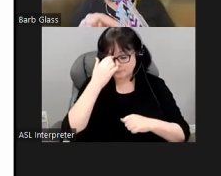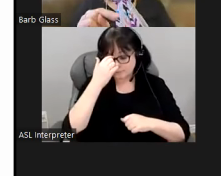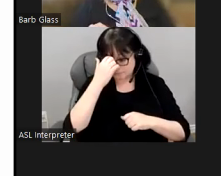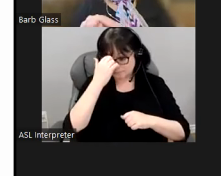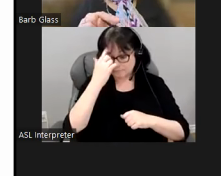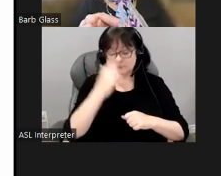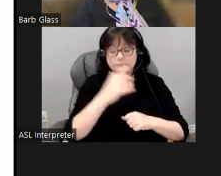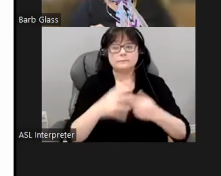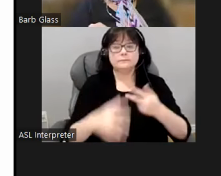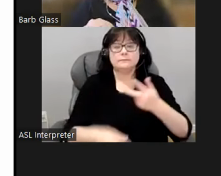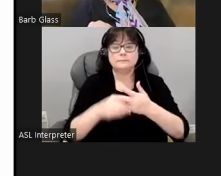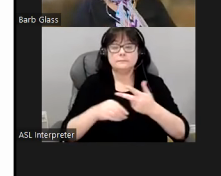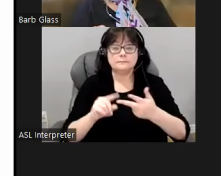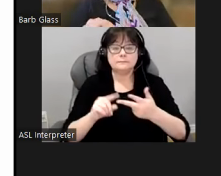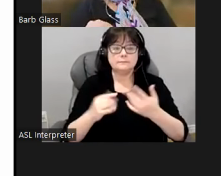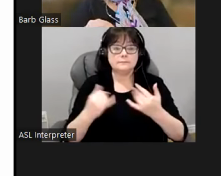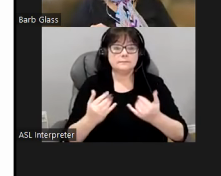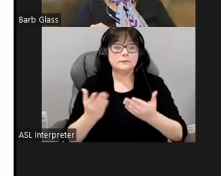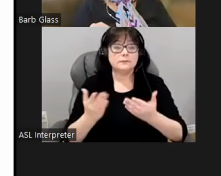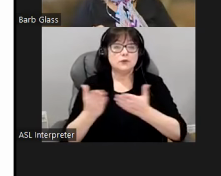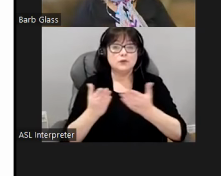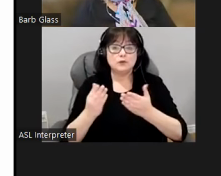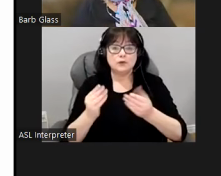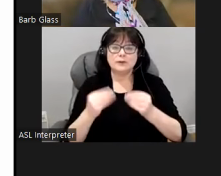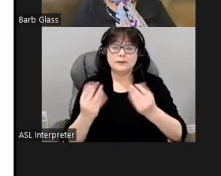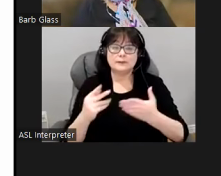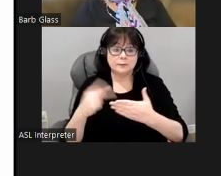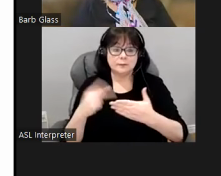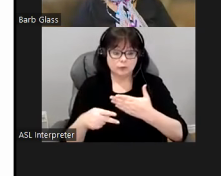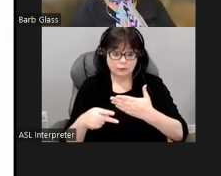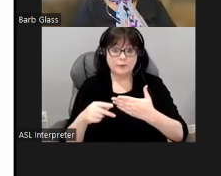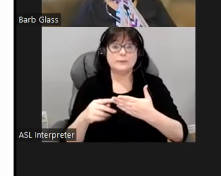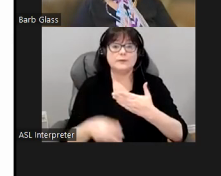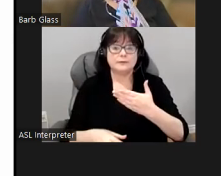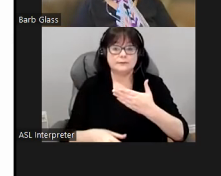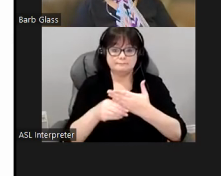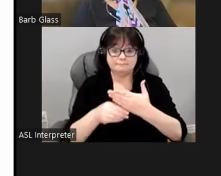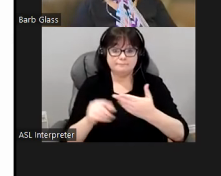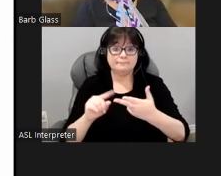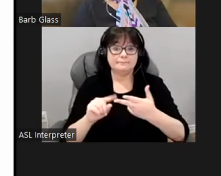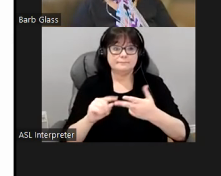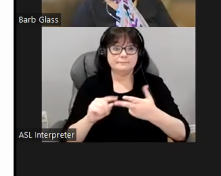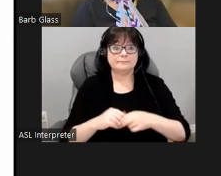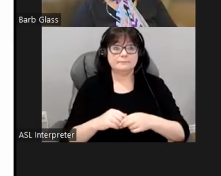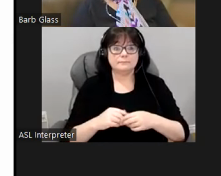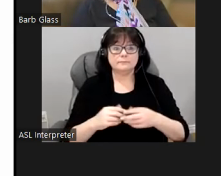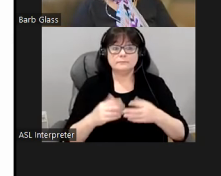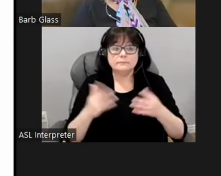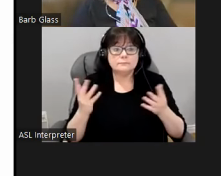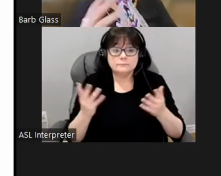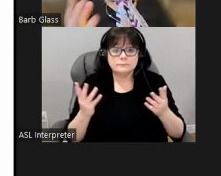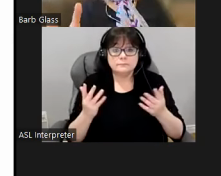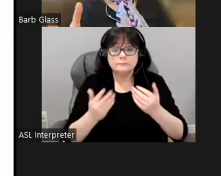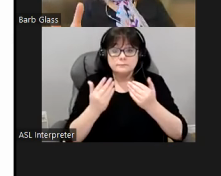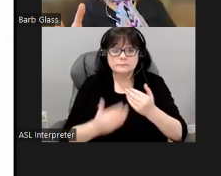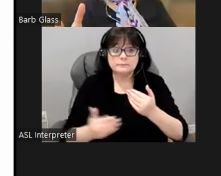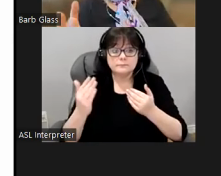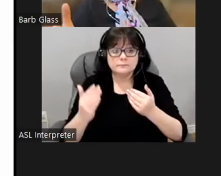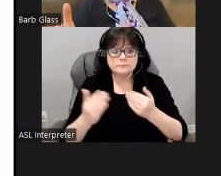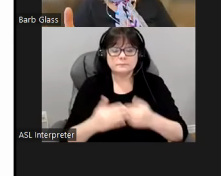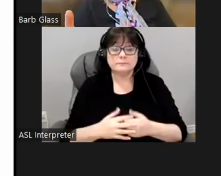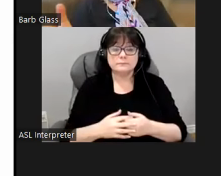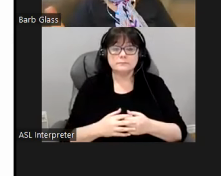service delivery pilot operation or opportunities attached to it. So next steps will be for the ministry to determine